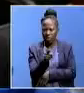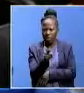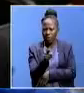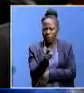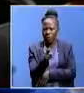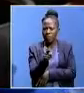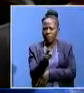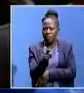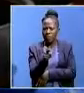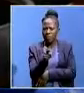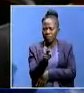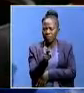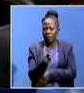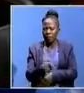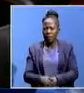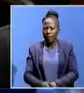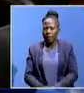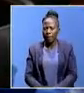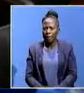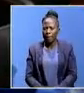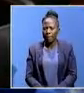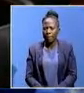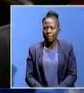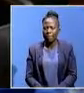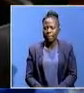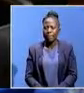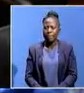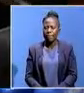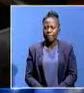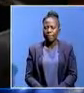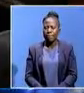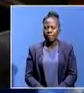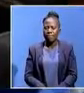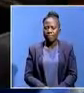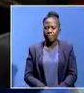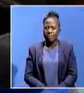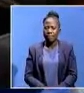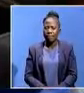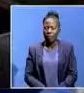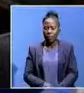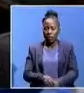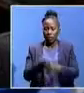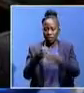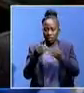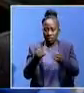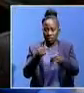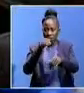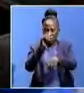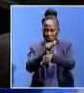and other portfolios of registration to ensure that contractors do not need to physically